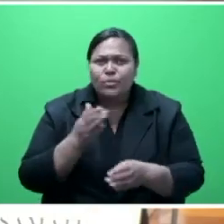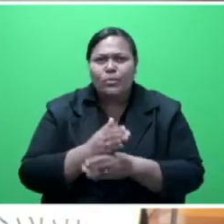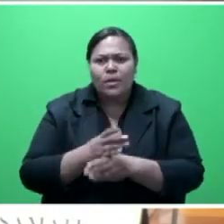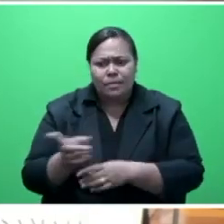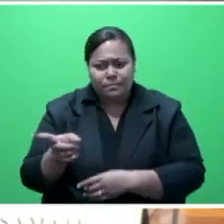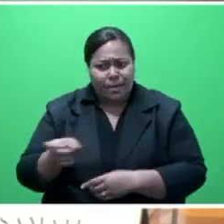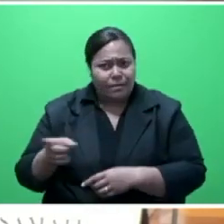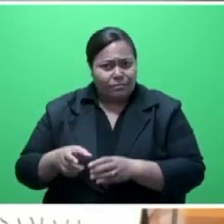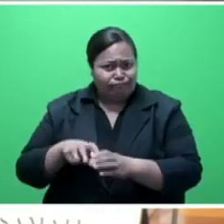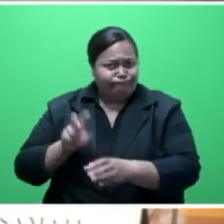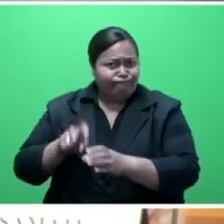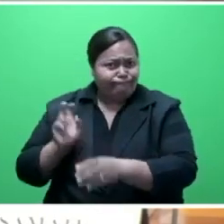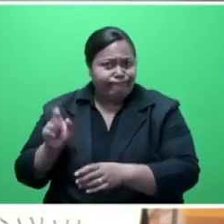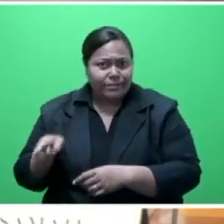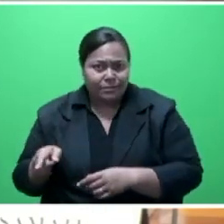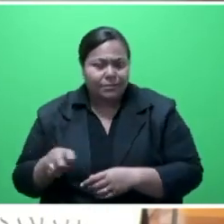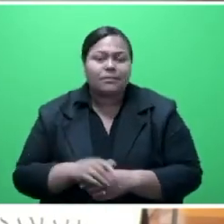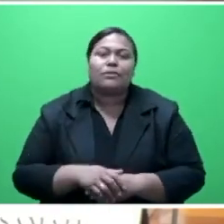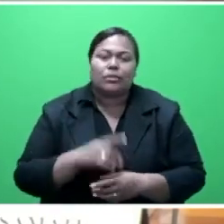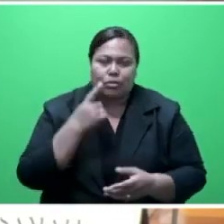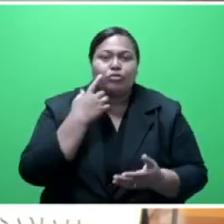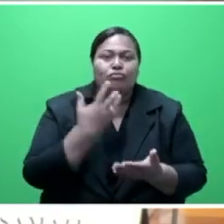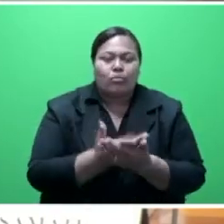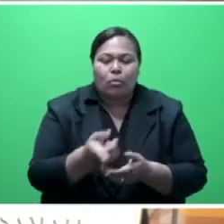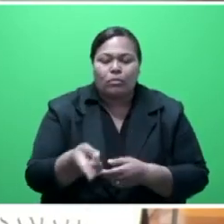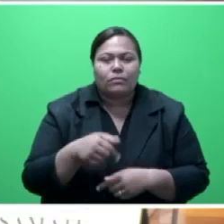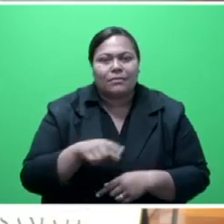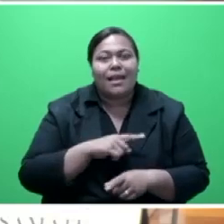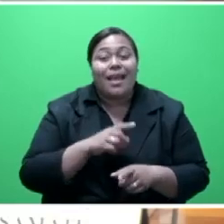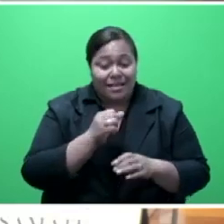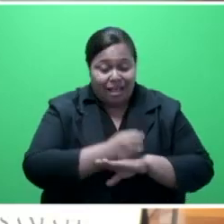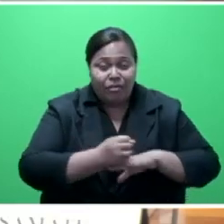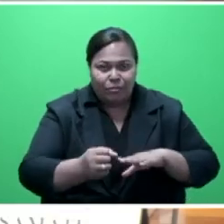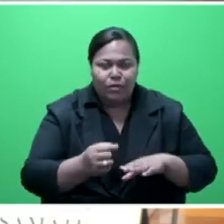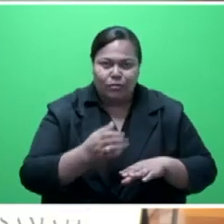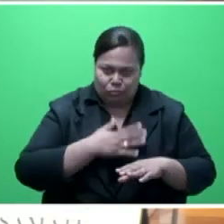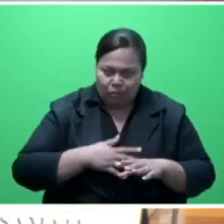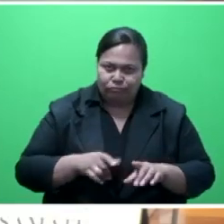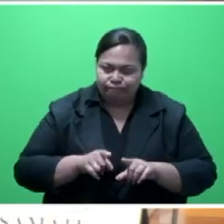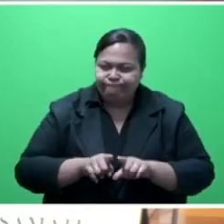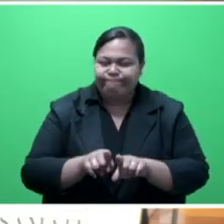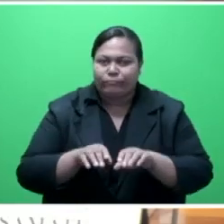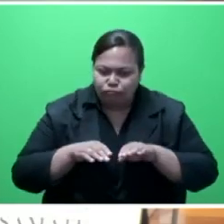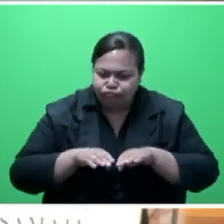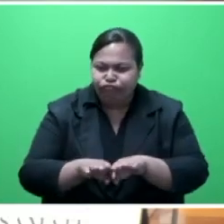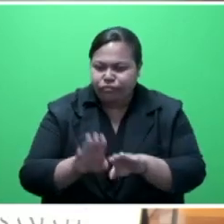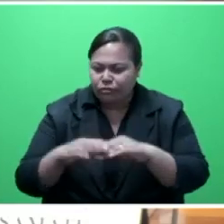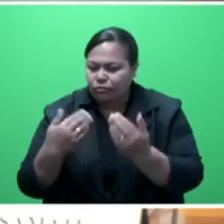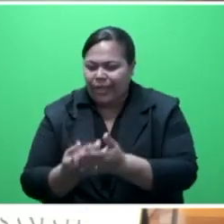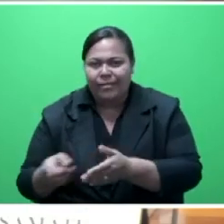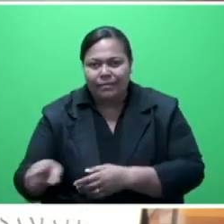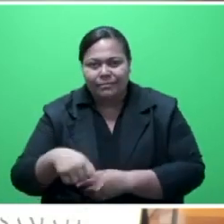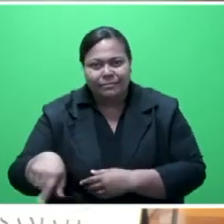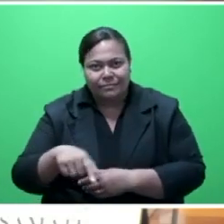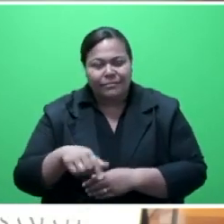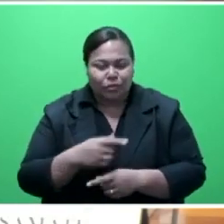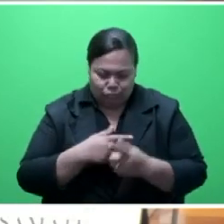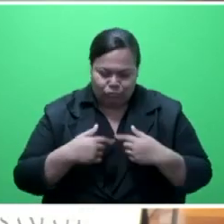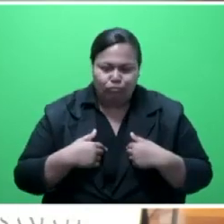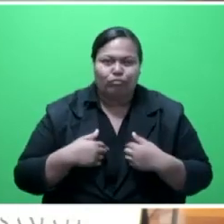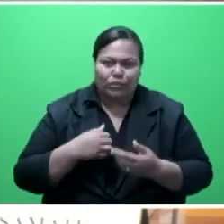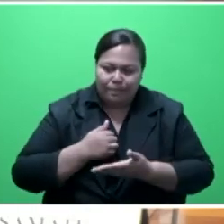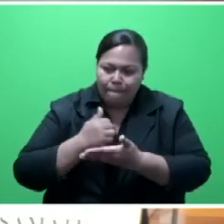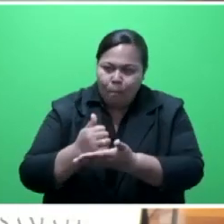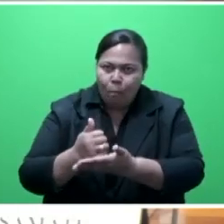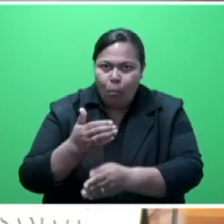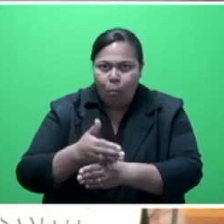economy have been is a testament to the government's willingness to walk the talk when it comes to being Fiji's employer of choice. We're looking after